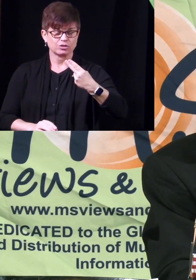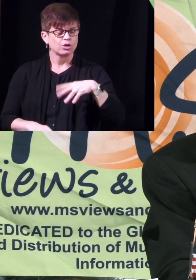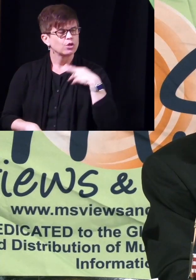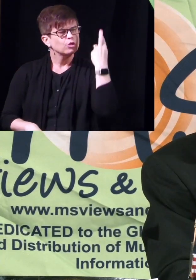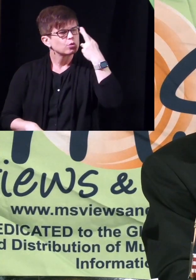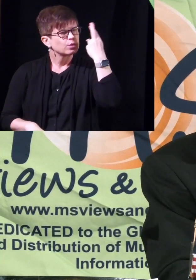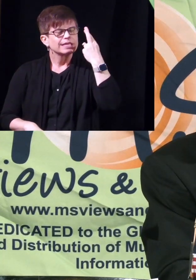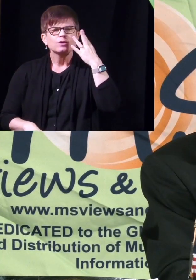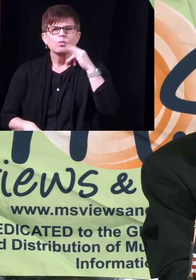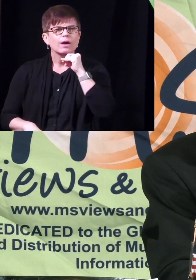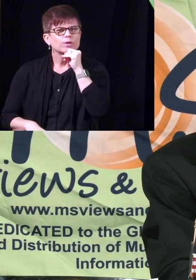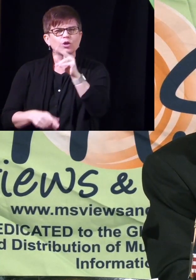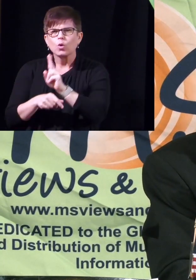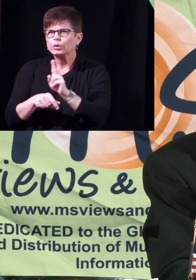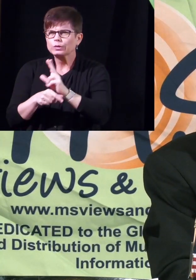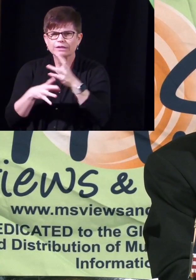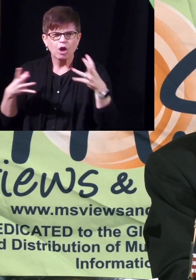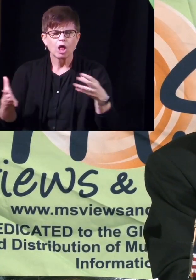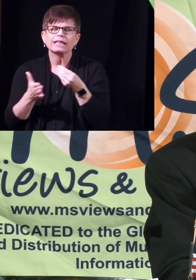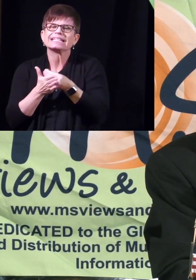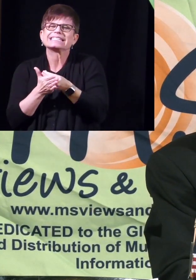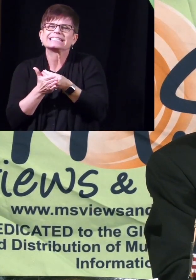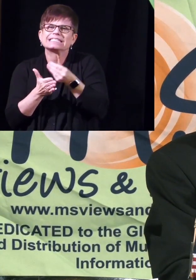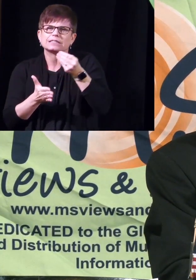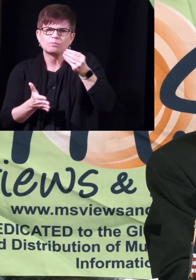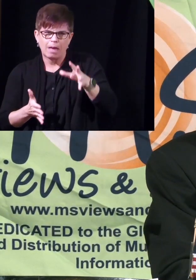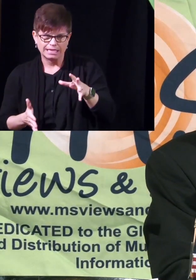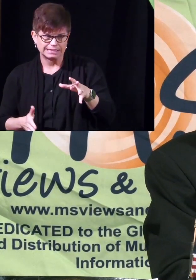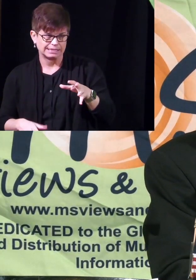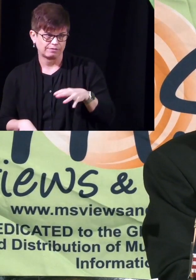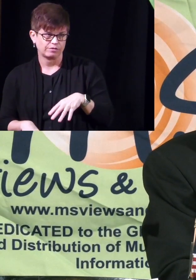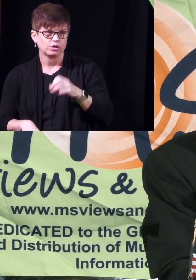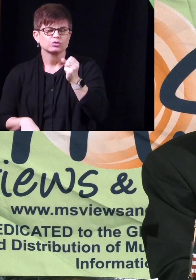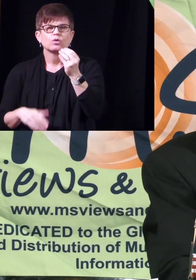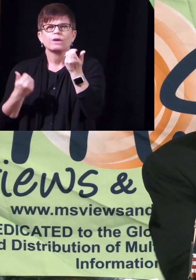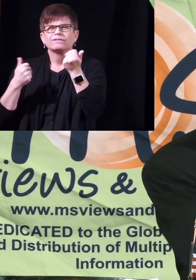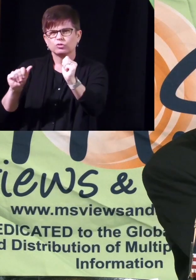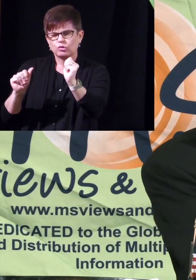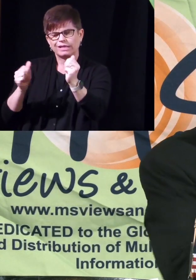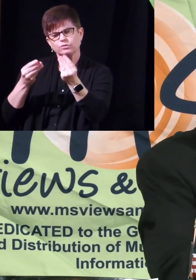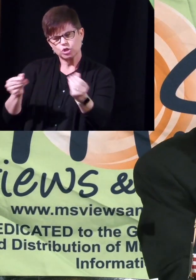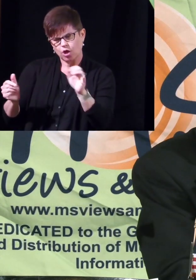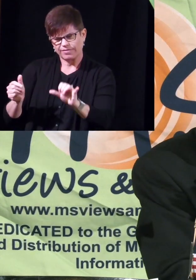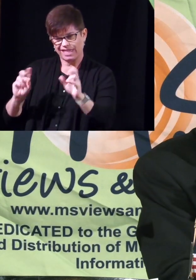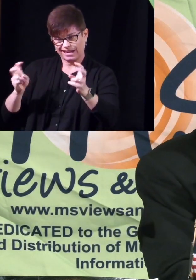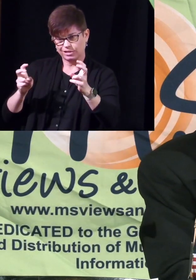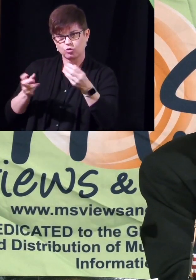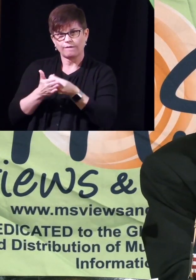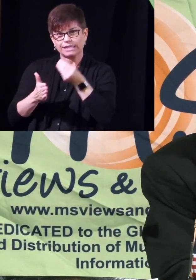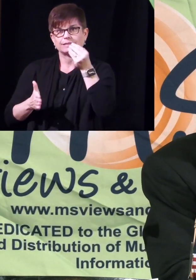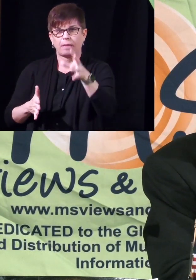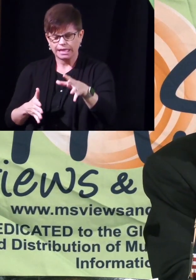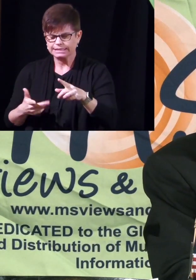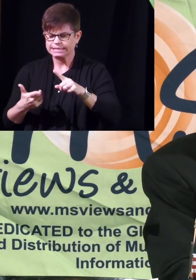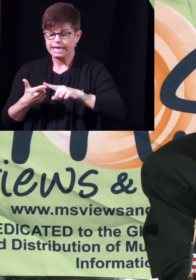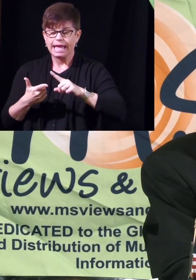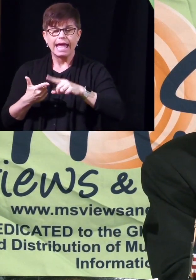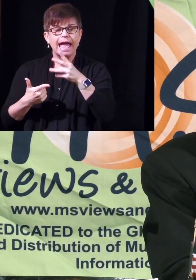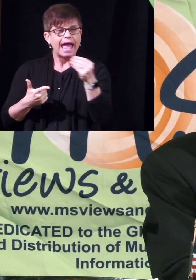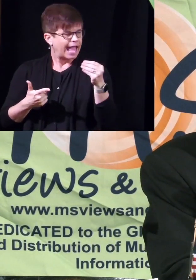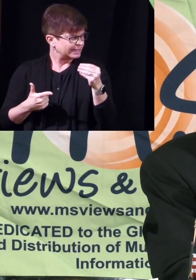MS relapse, is because of the expense. So these are things we have to try and work around. And then the final thing about treatment there you see is